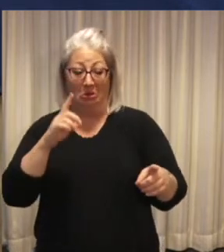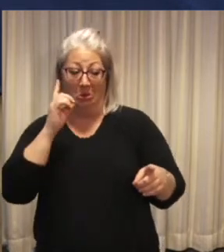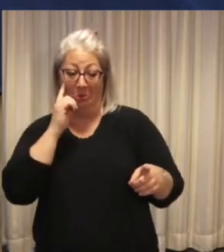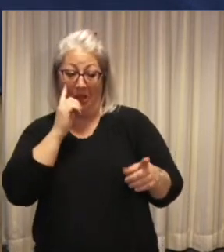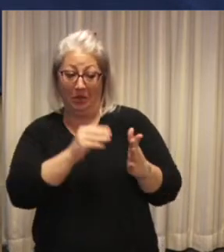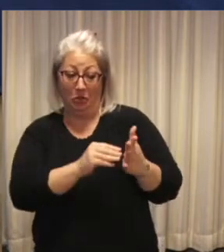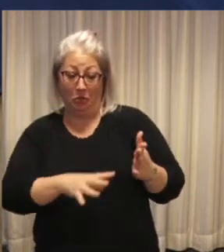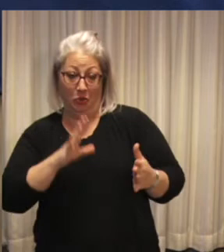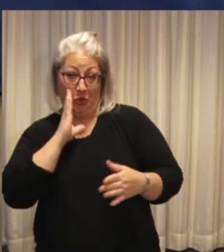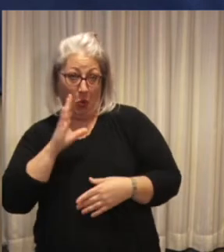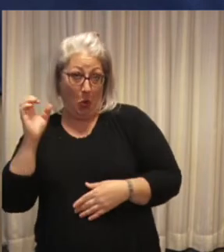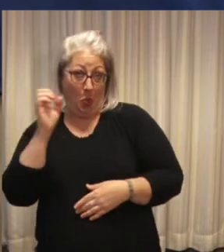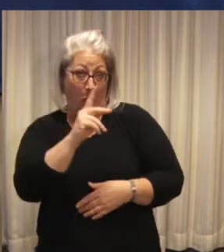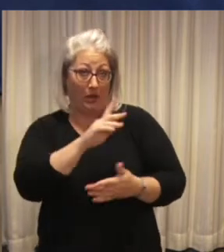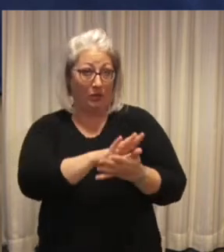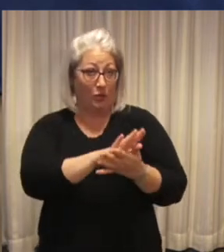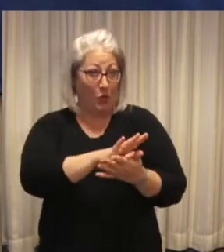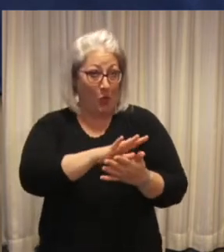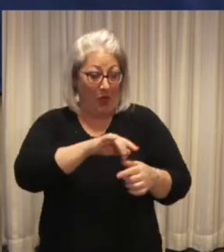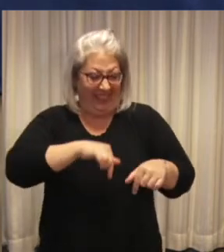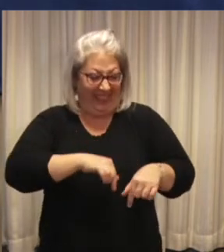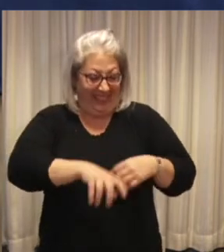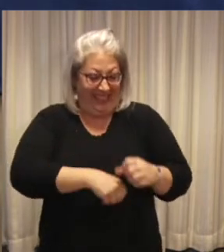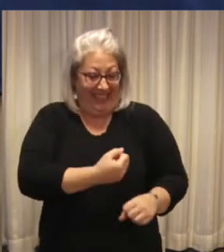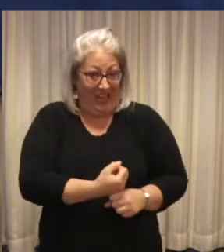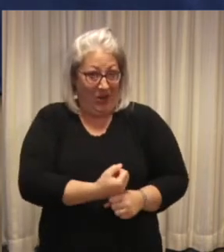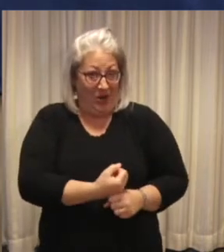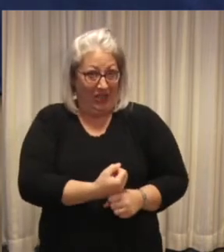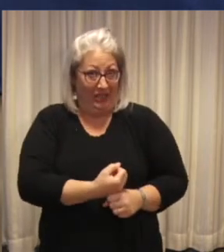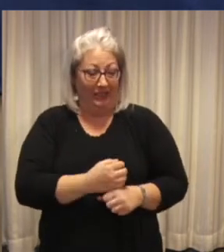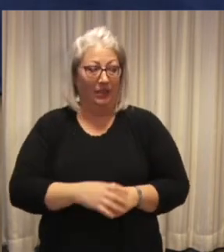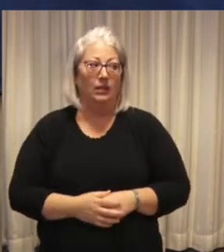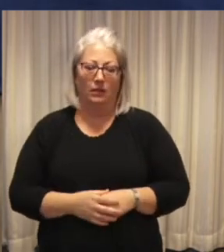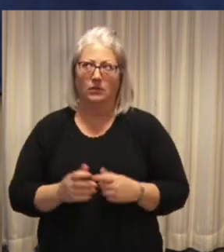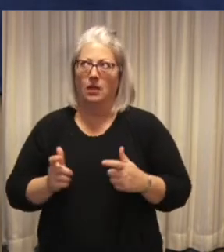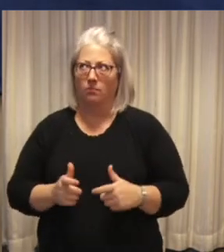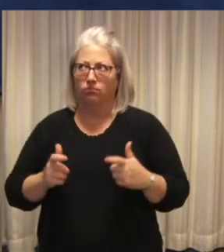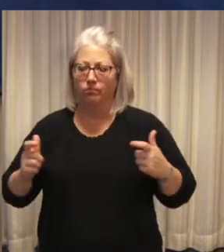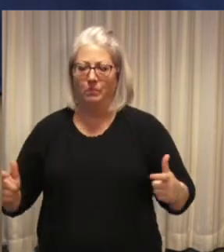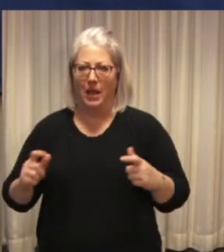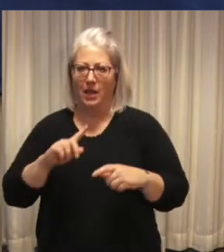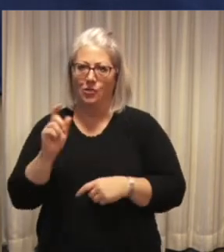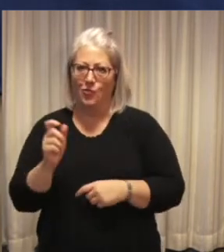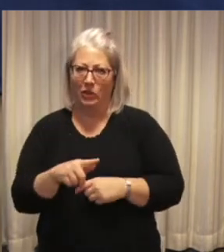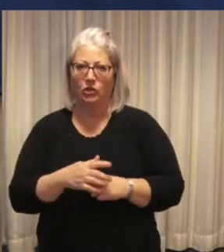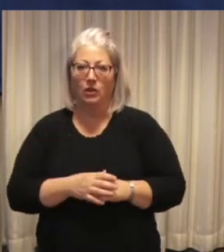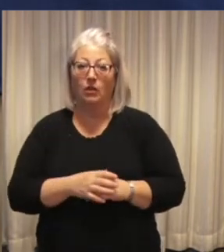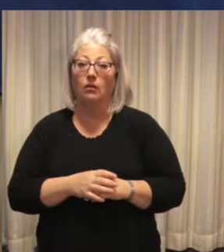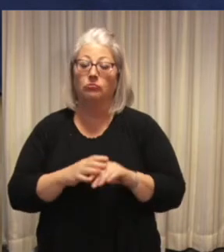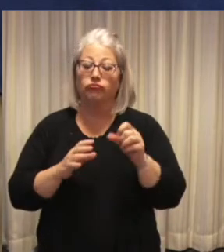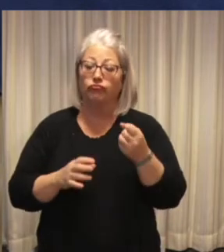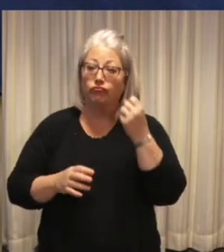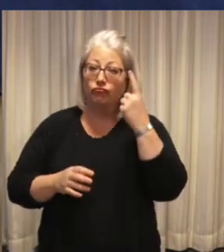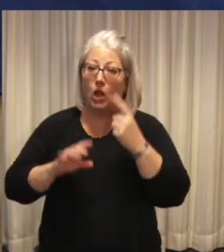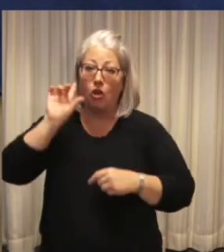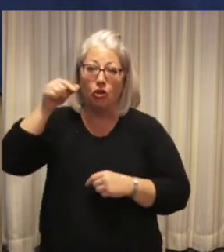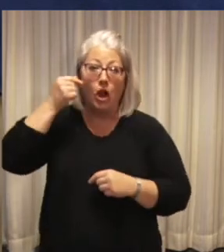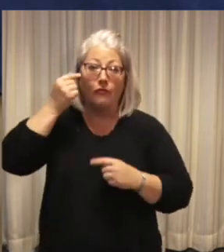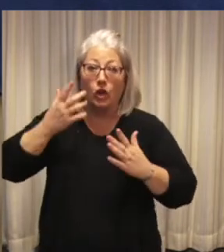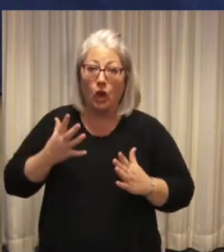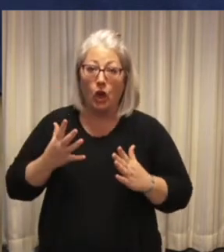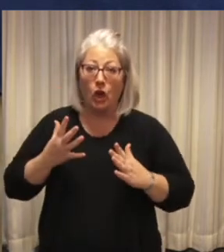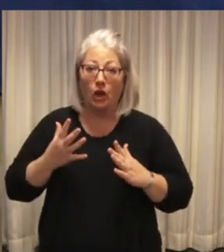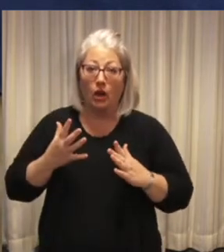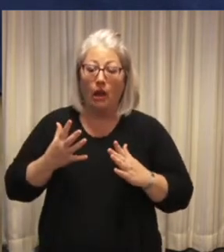school this year? I know this is a big question. Yeah. And we know the governor did extend now to April 29th, the